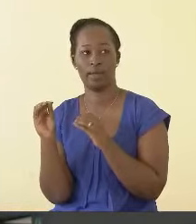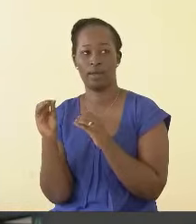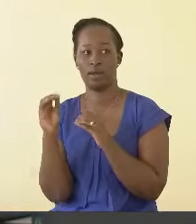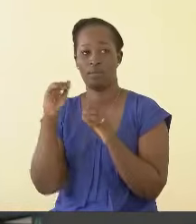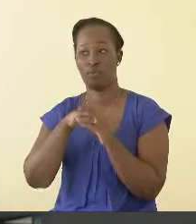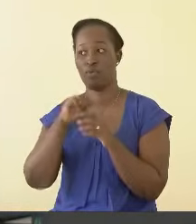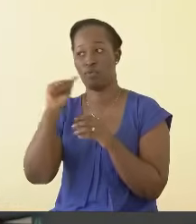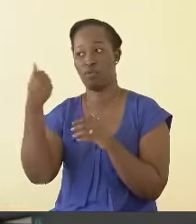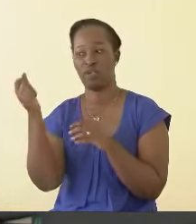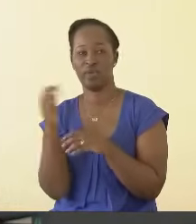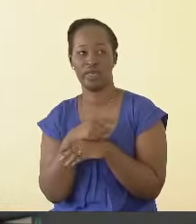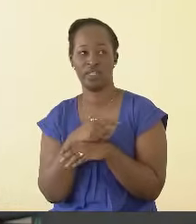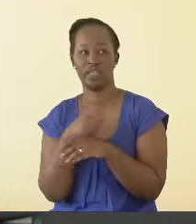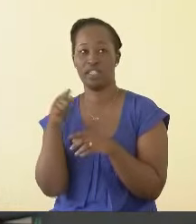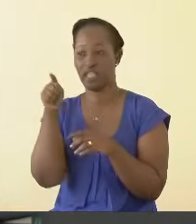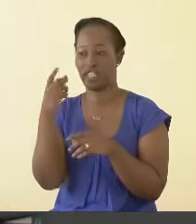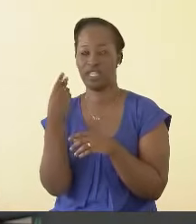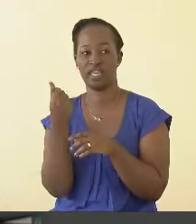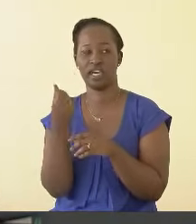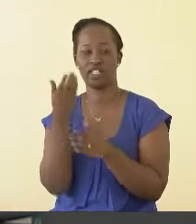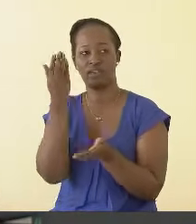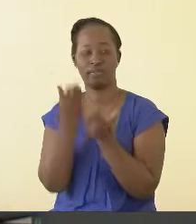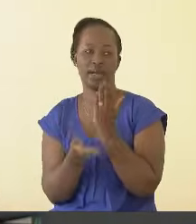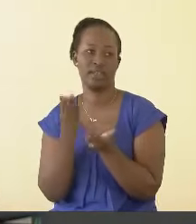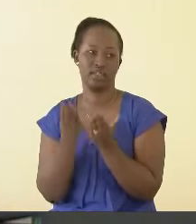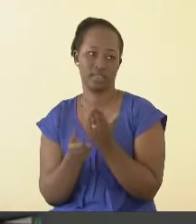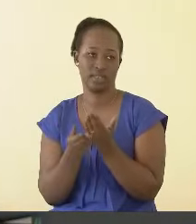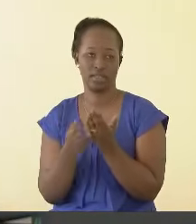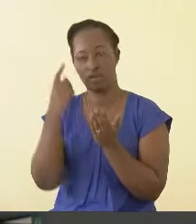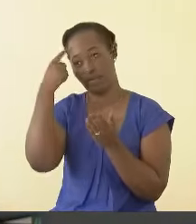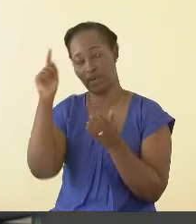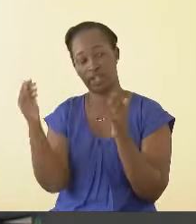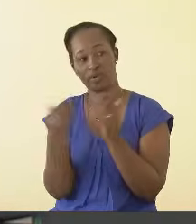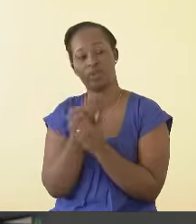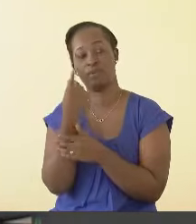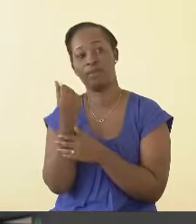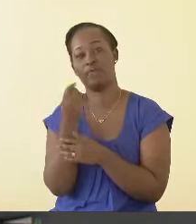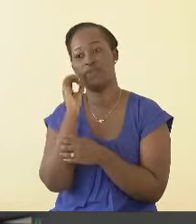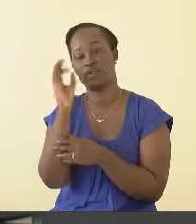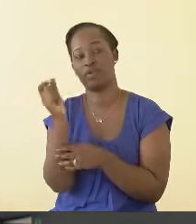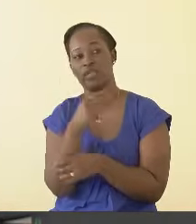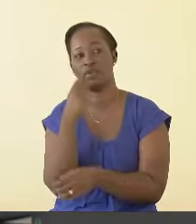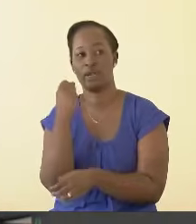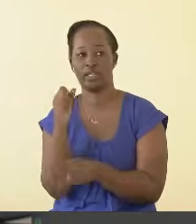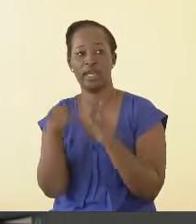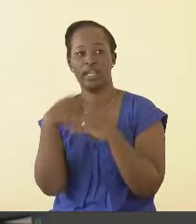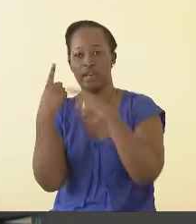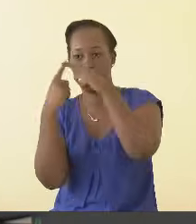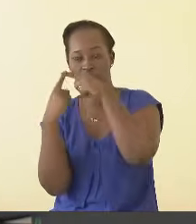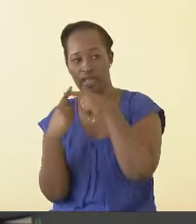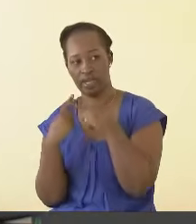month. This is now cash balance brought forward for the new month of May. So then you add